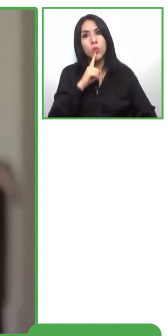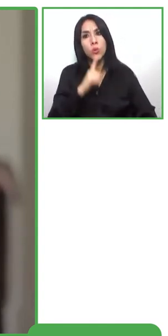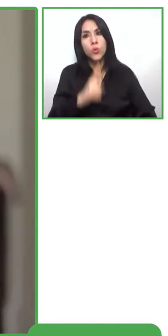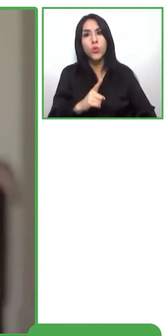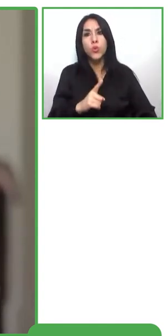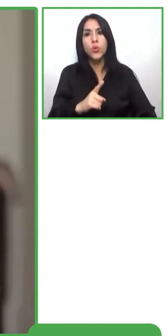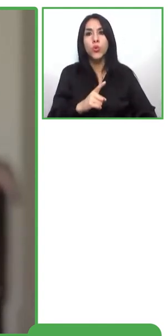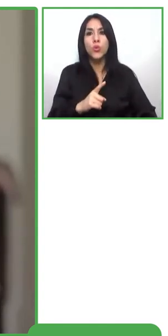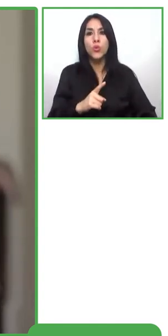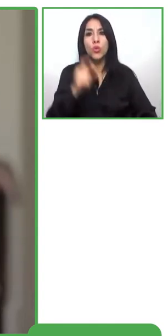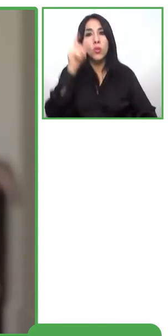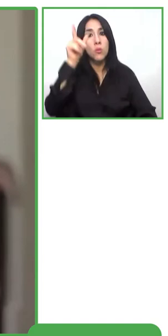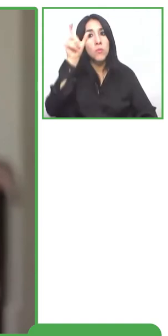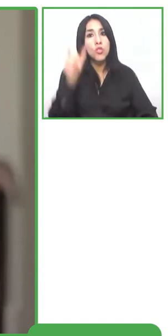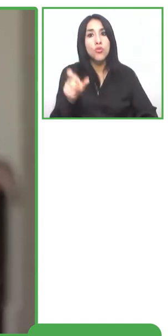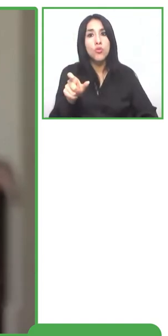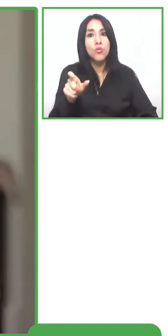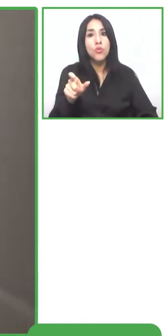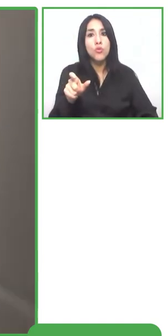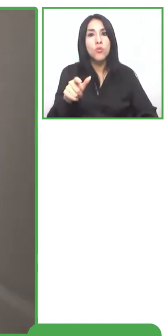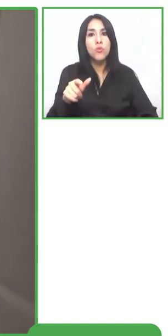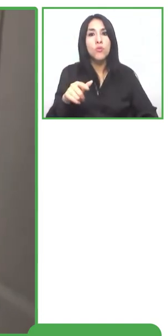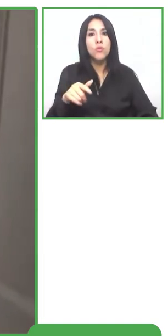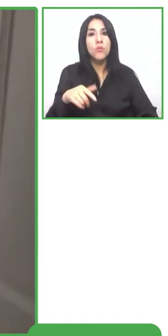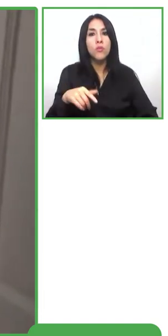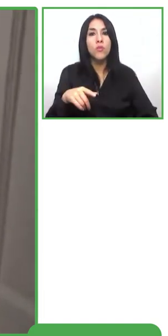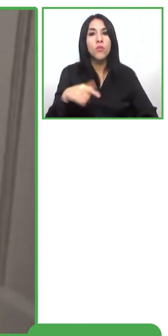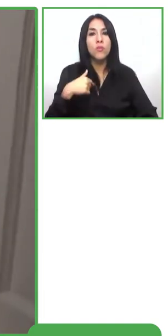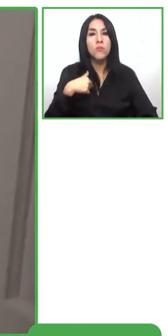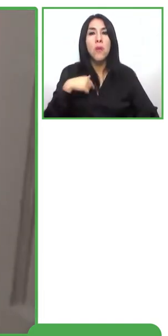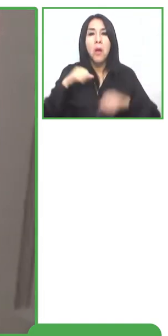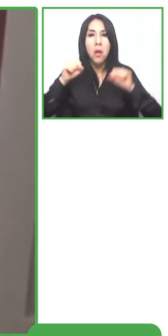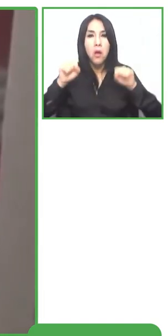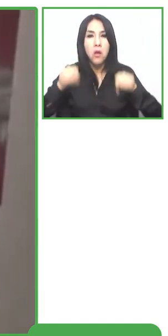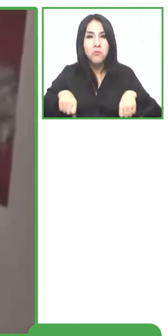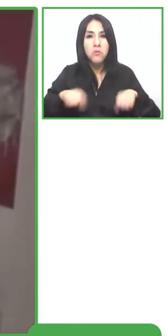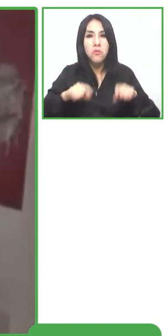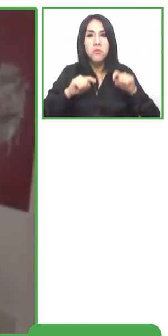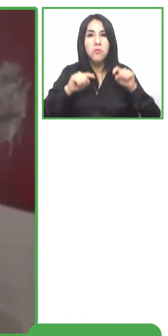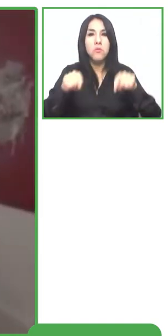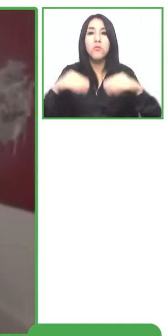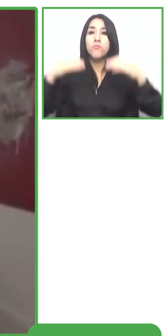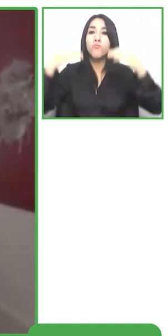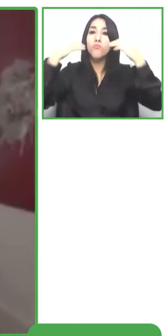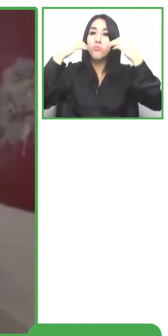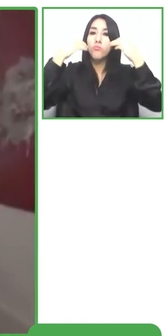know to what extent they can